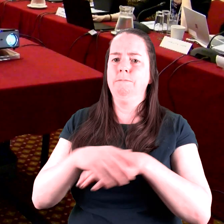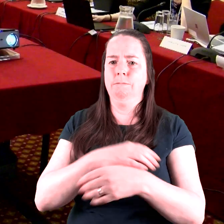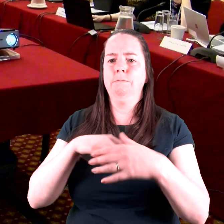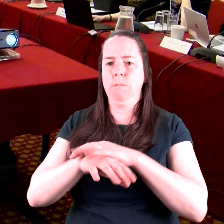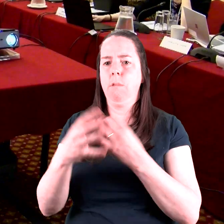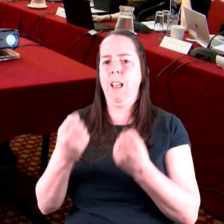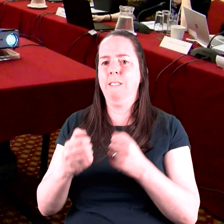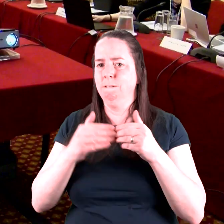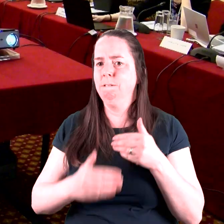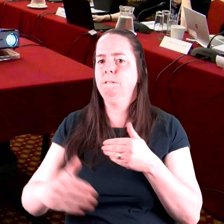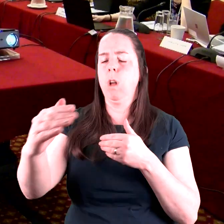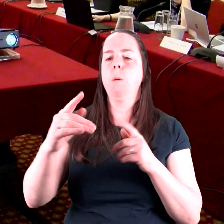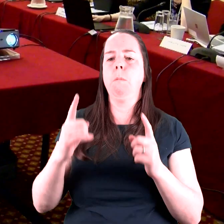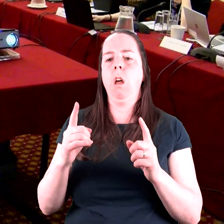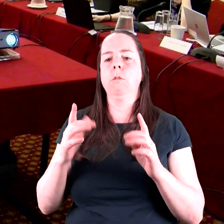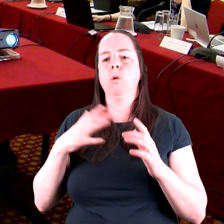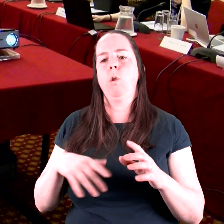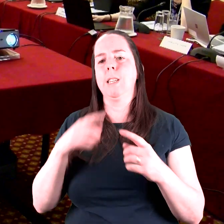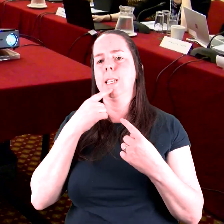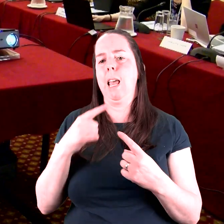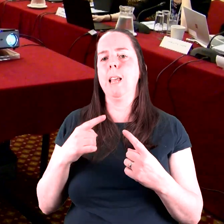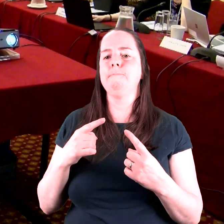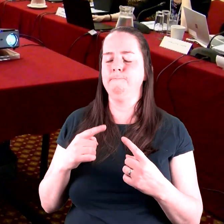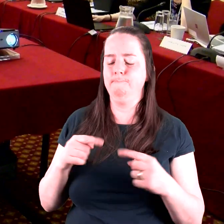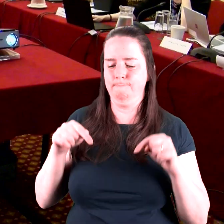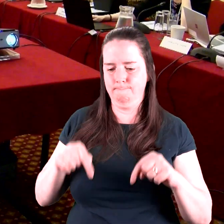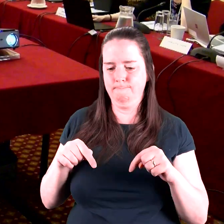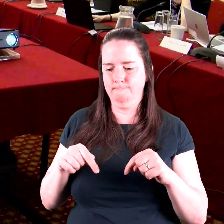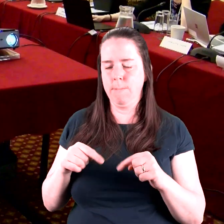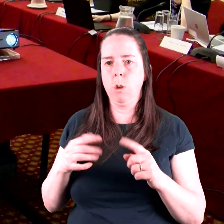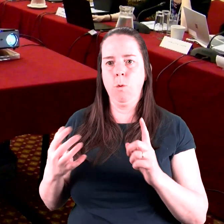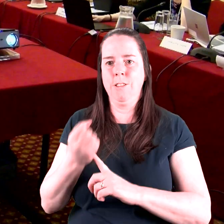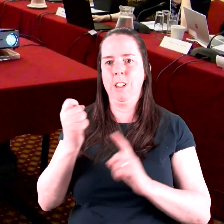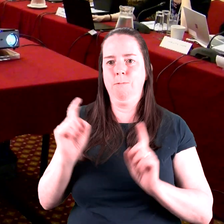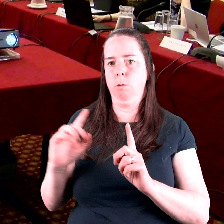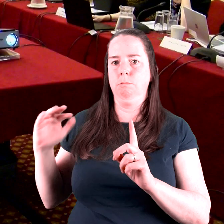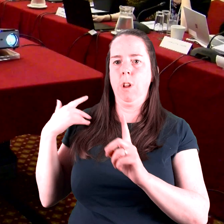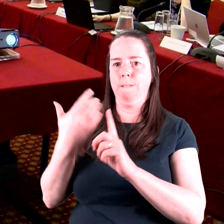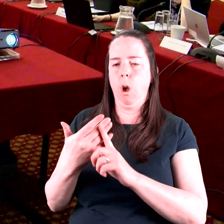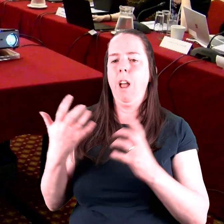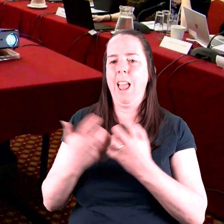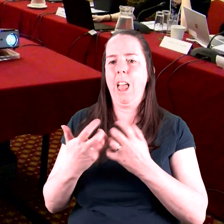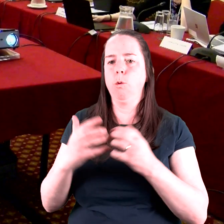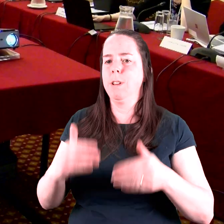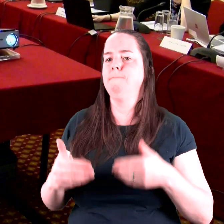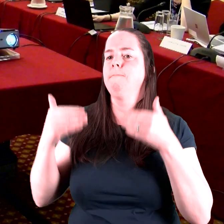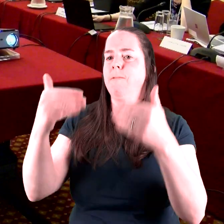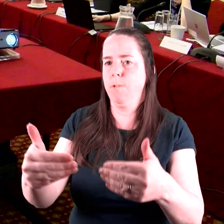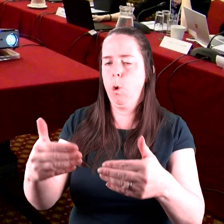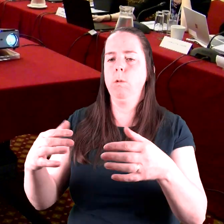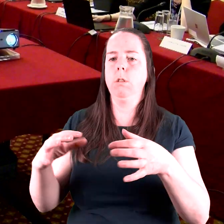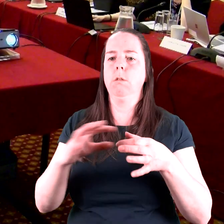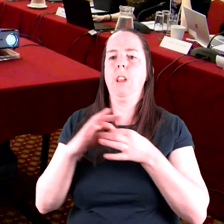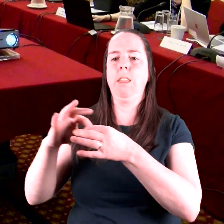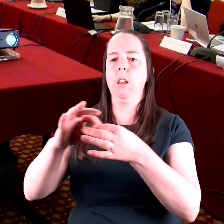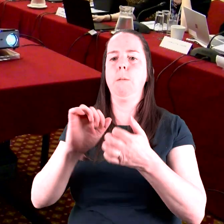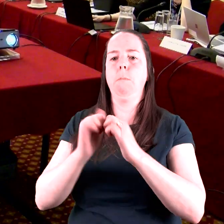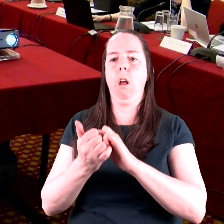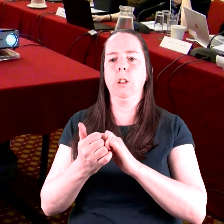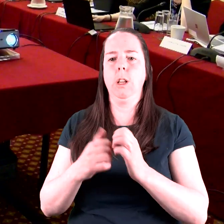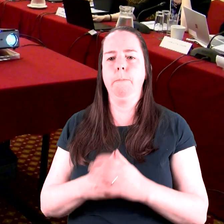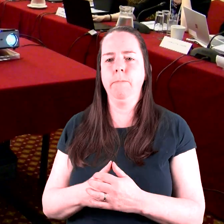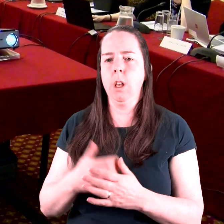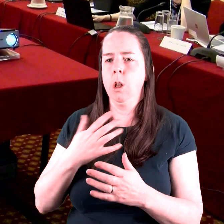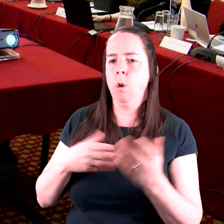done, but this is just a kind of a pause to say this is where we've got to and how do we move forward together as a partnership. And so I just